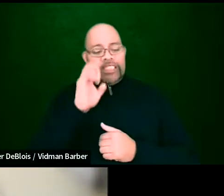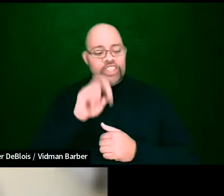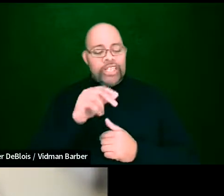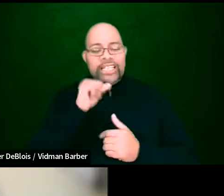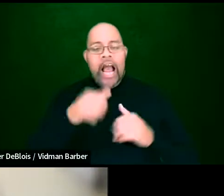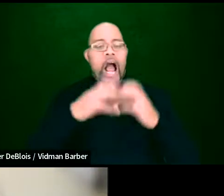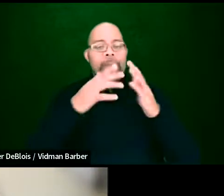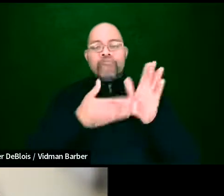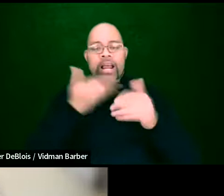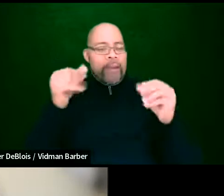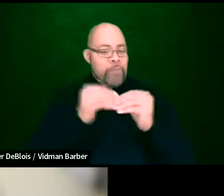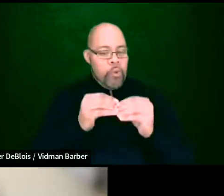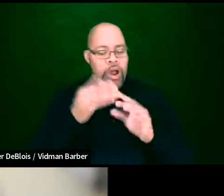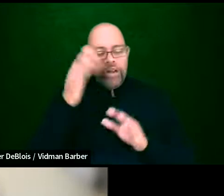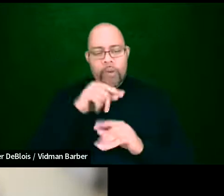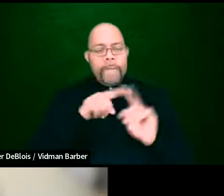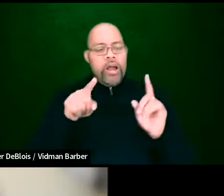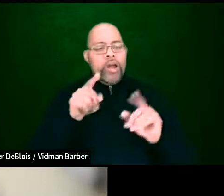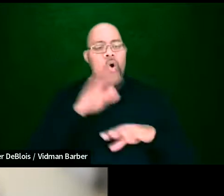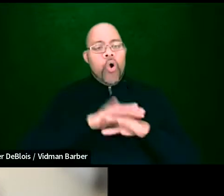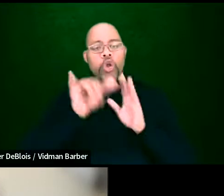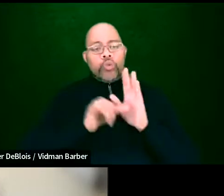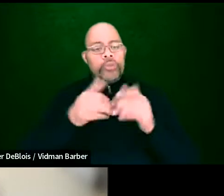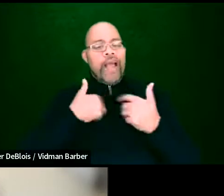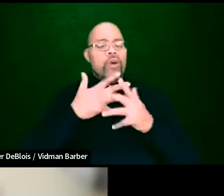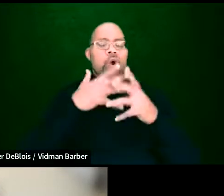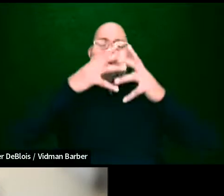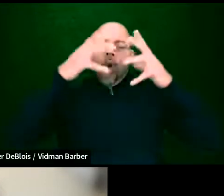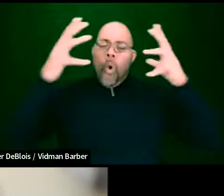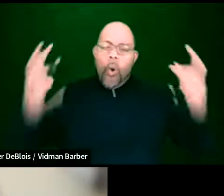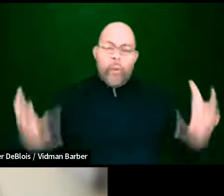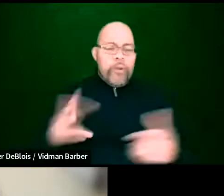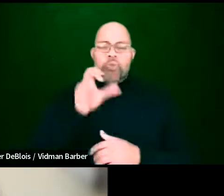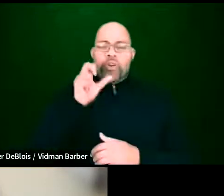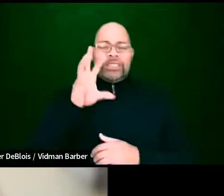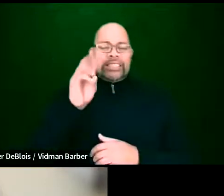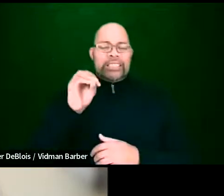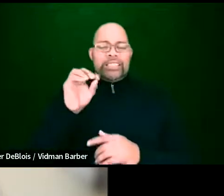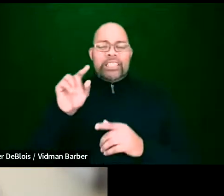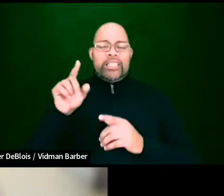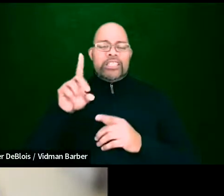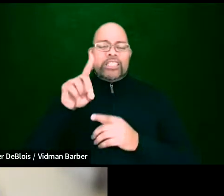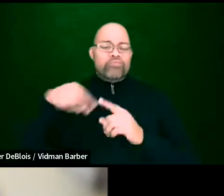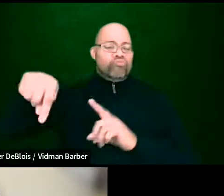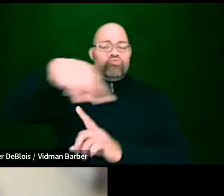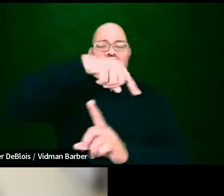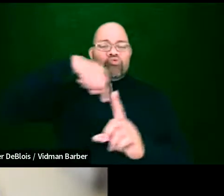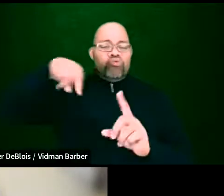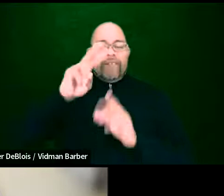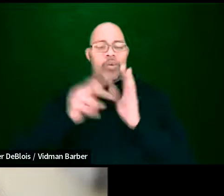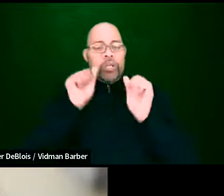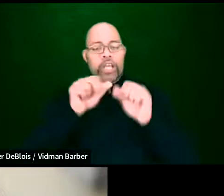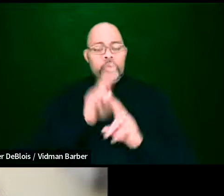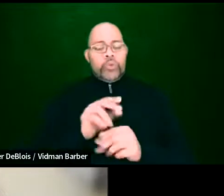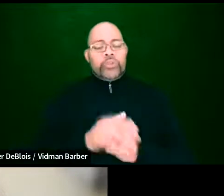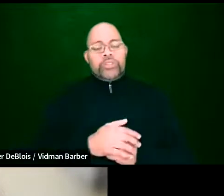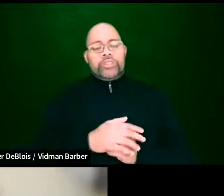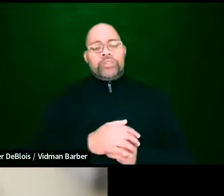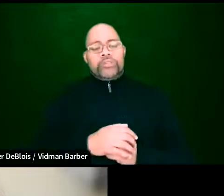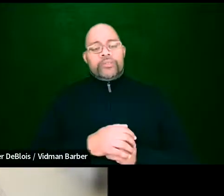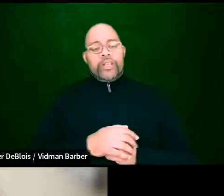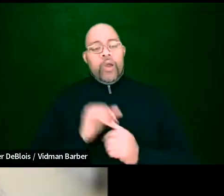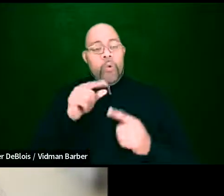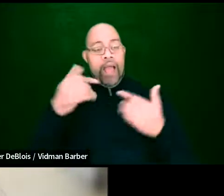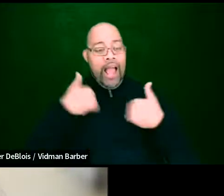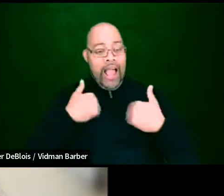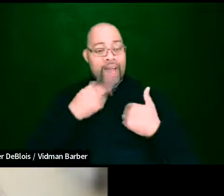and running anymore, but on YouTube, there's a whole host of 360-degree videos that you can use. And, once you